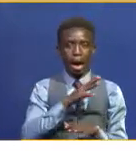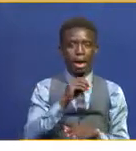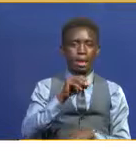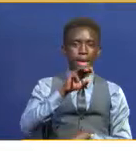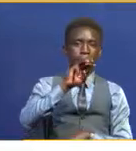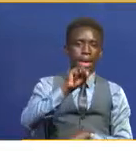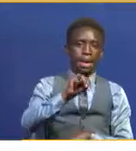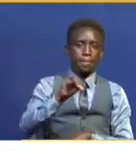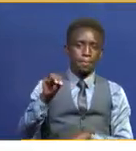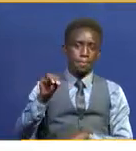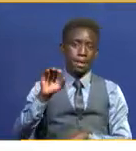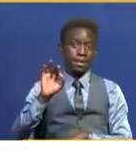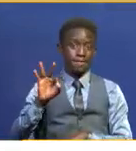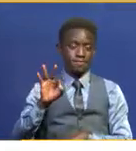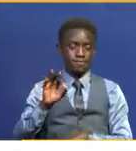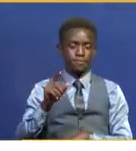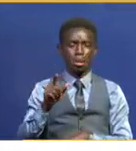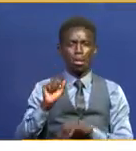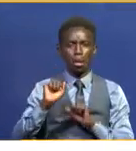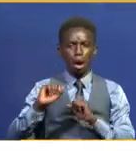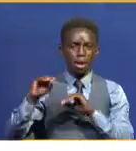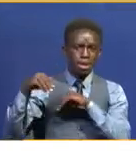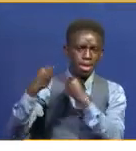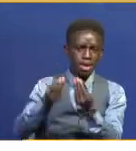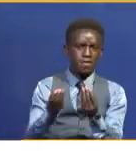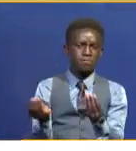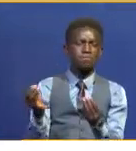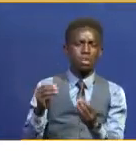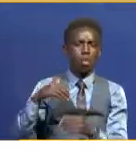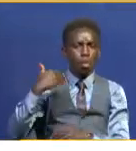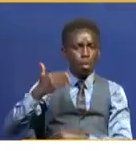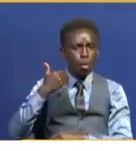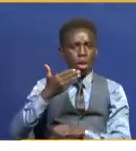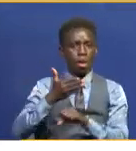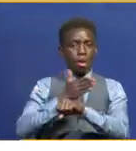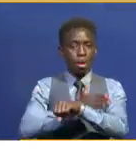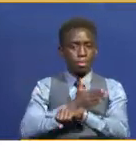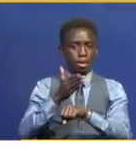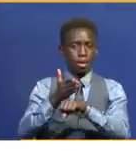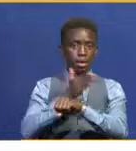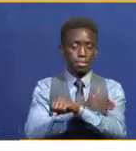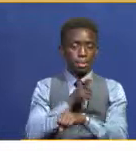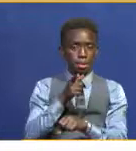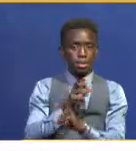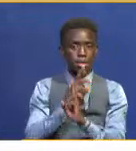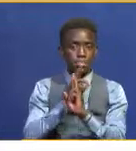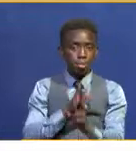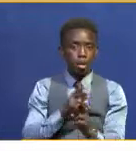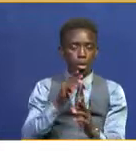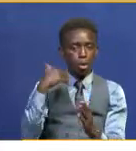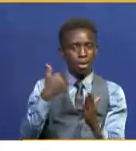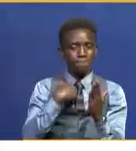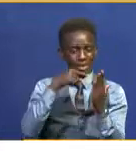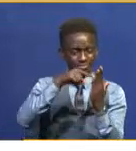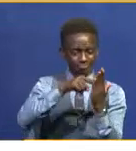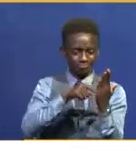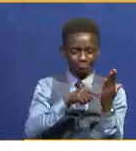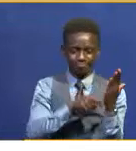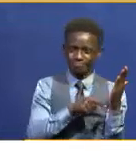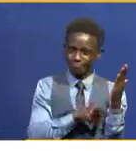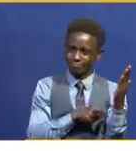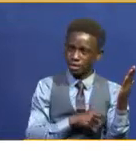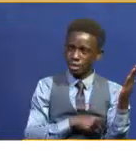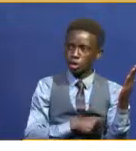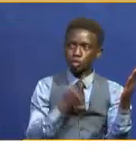trust providers to provide them with regular updates. And these reports are usually quite detailed. So you can see the level of